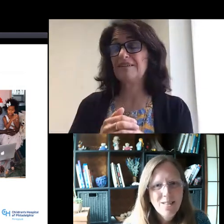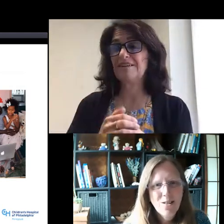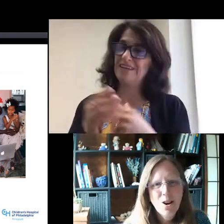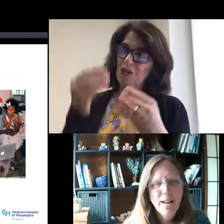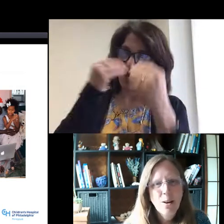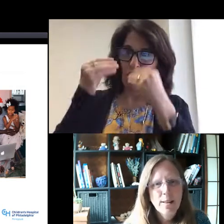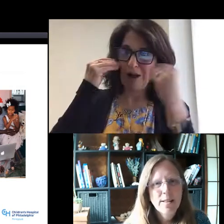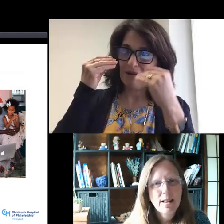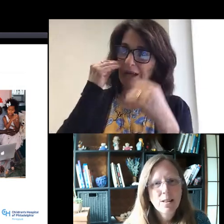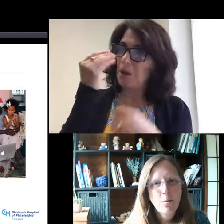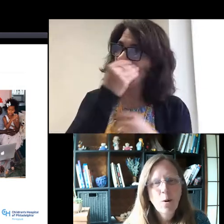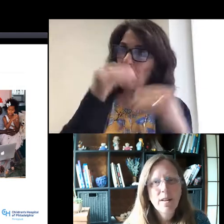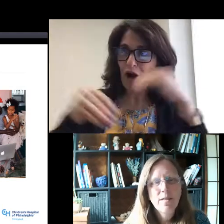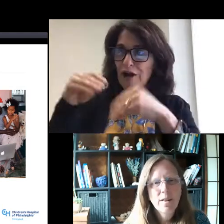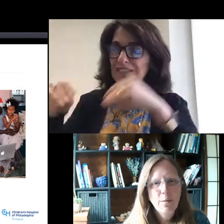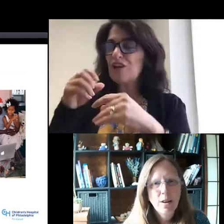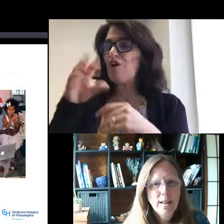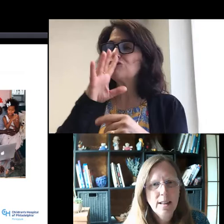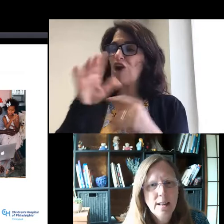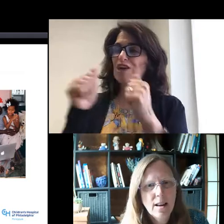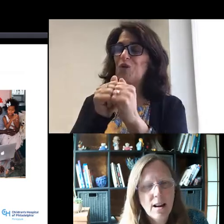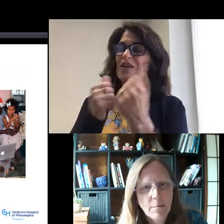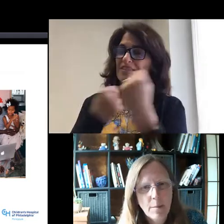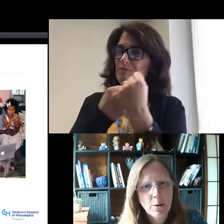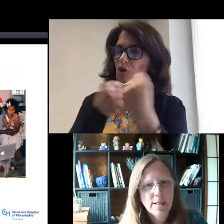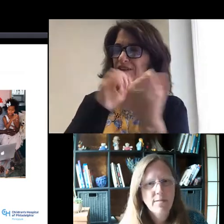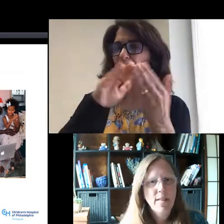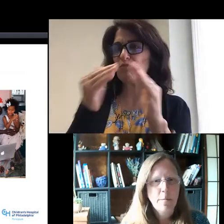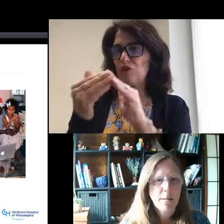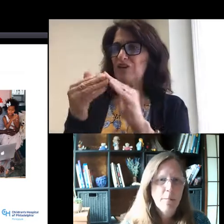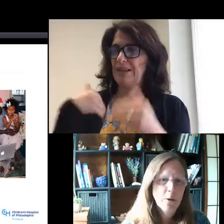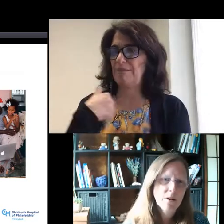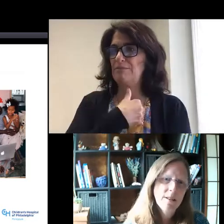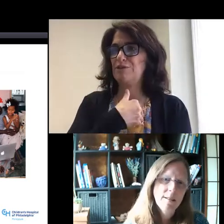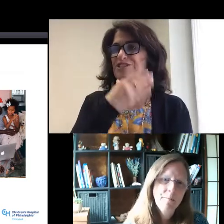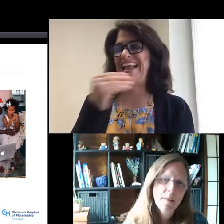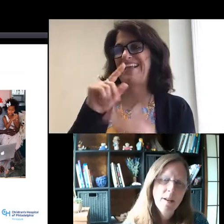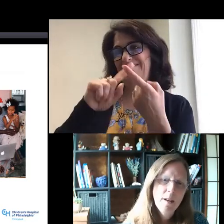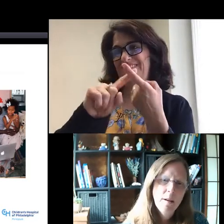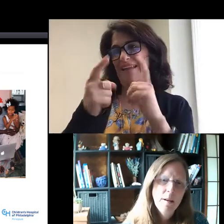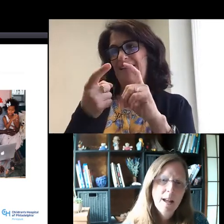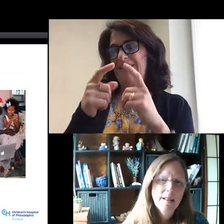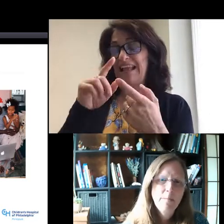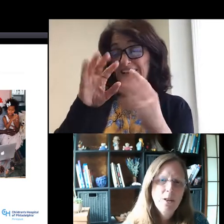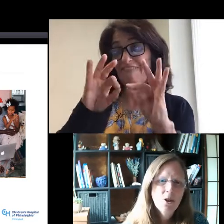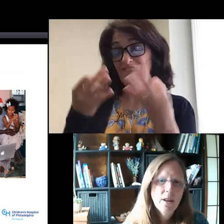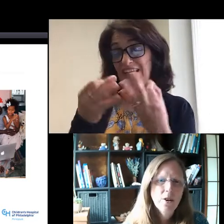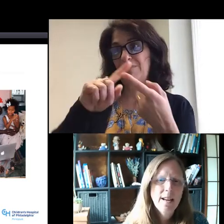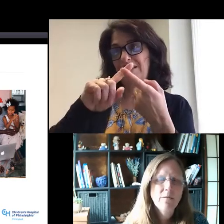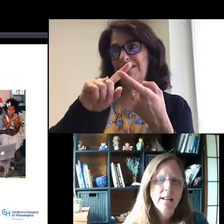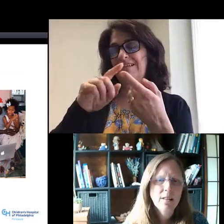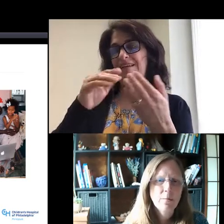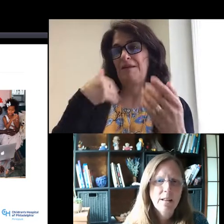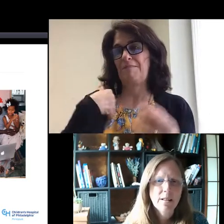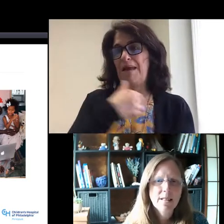Gardening, or talking with supportive community members and family members. And be sure that you're